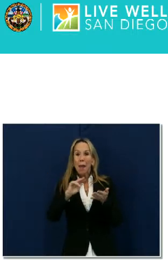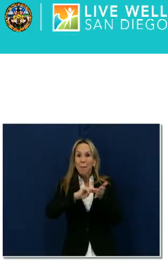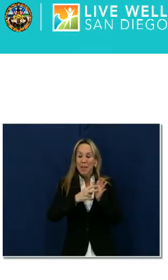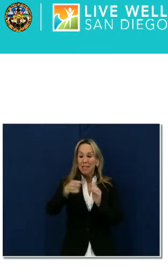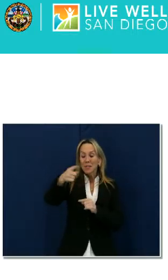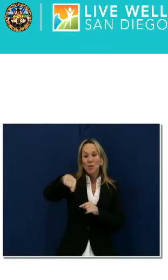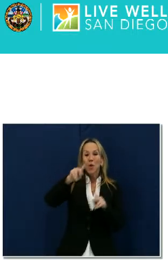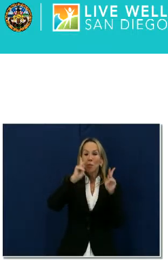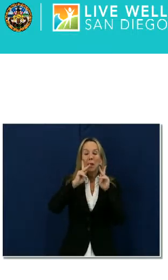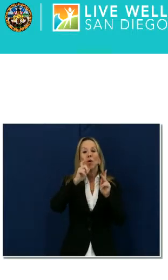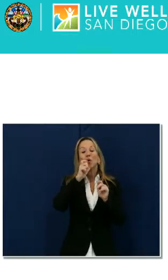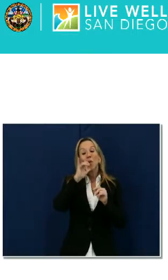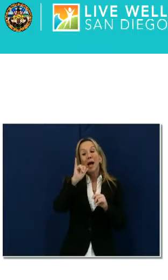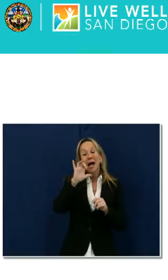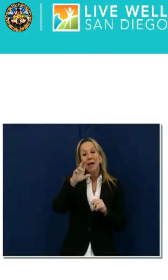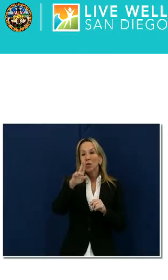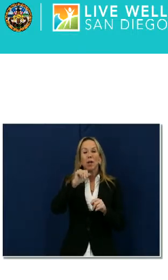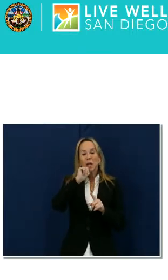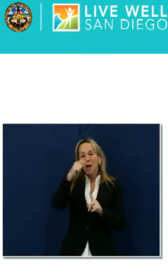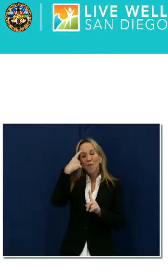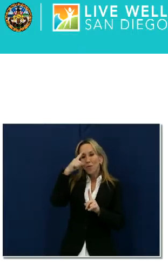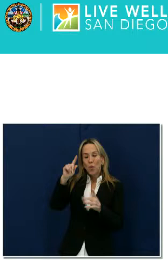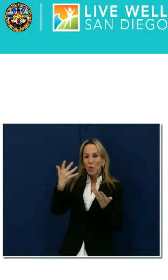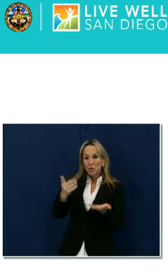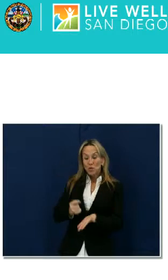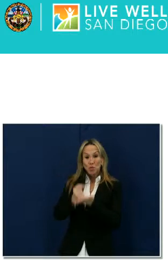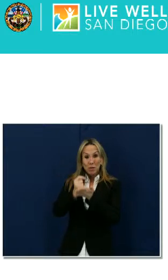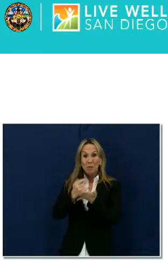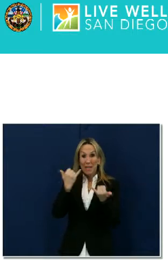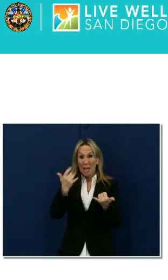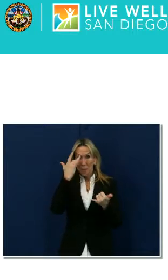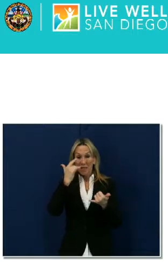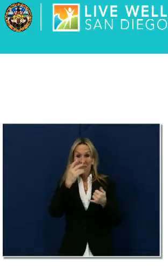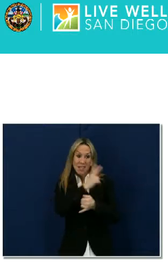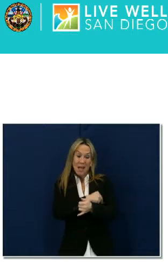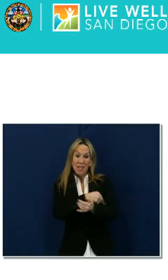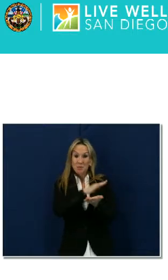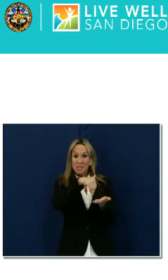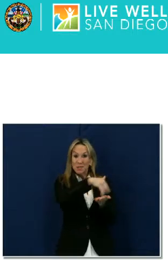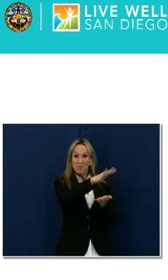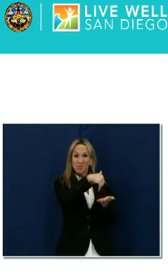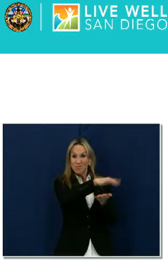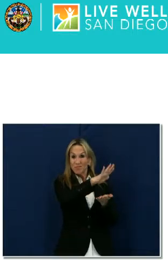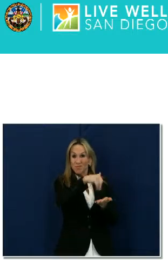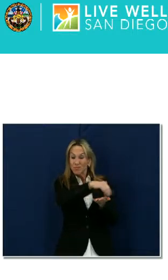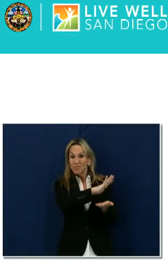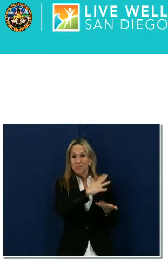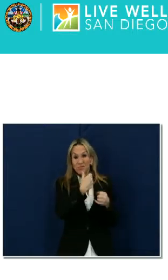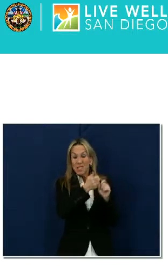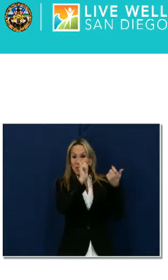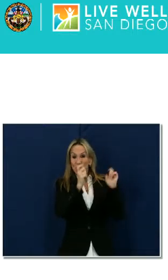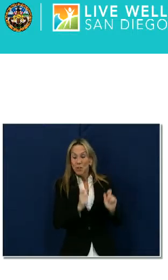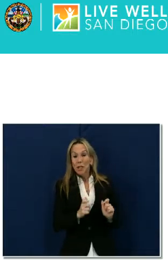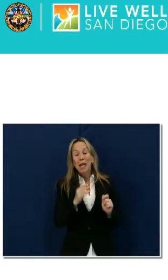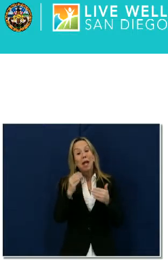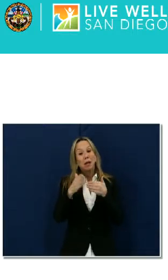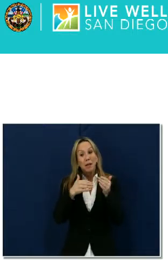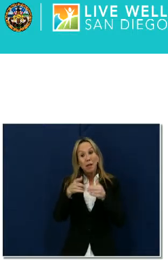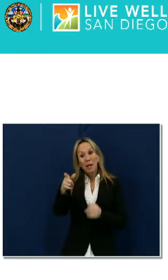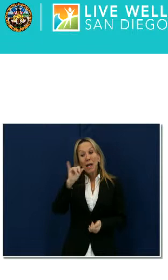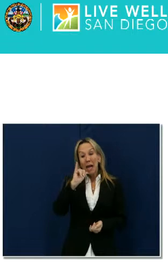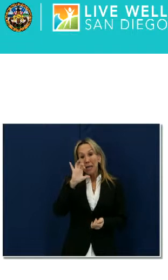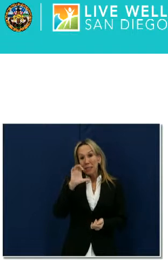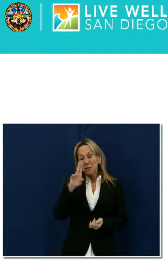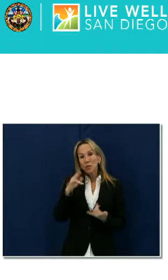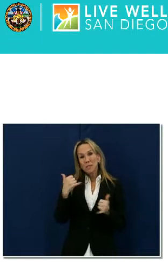not going into the ICUs for treatment because hospitals are making adjustments. And again, I want to point out that although that ICU bed capacity stands